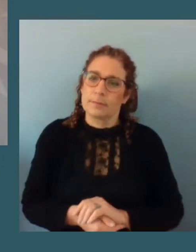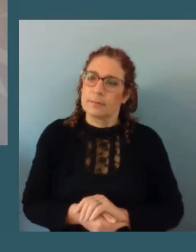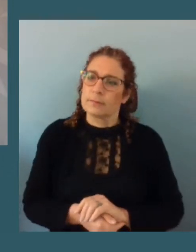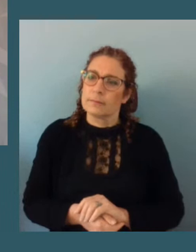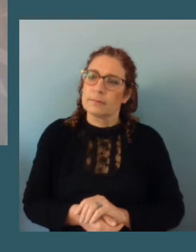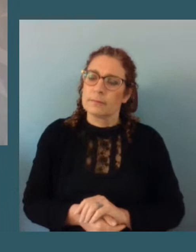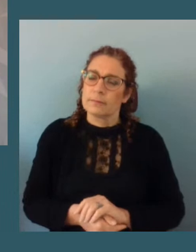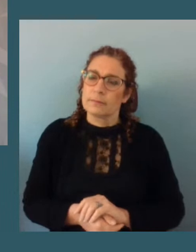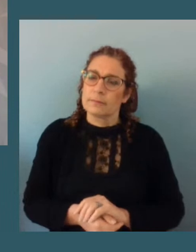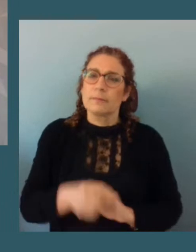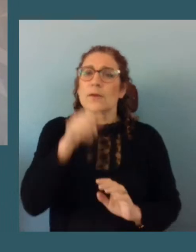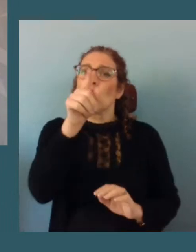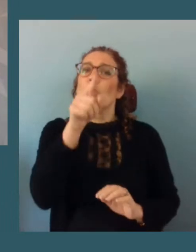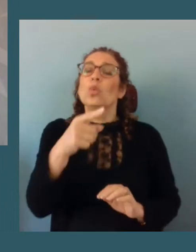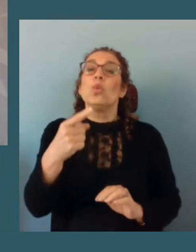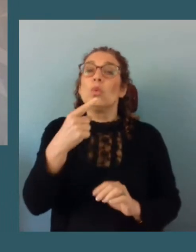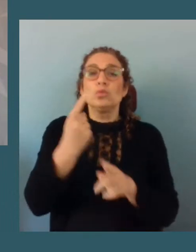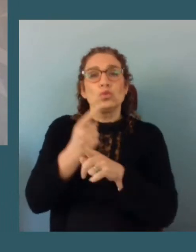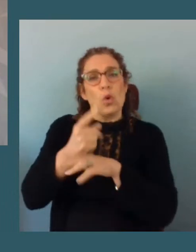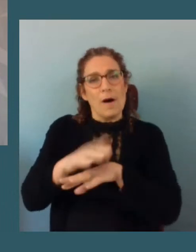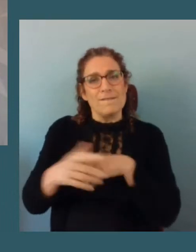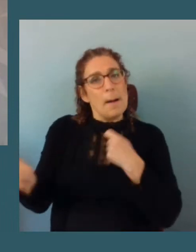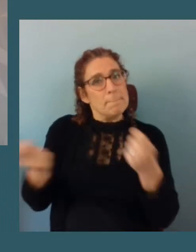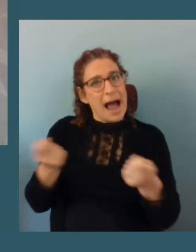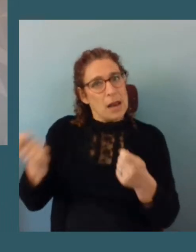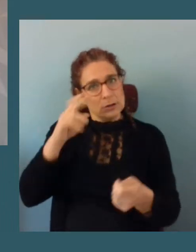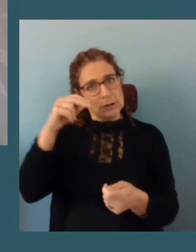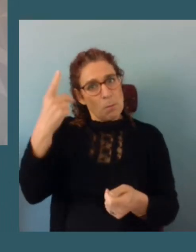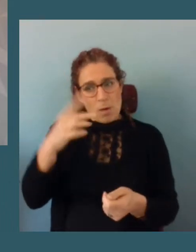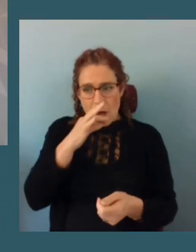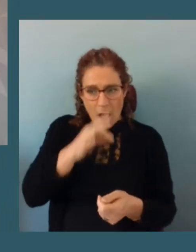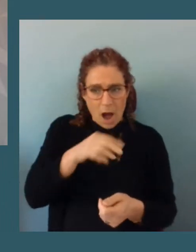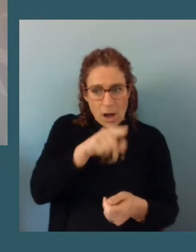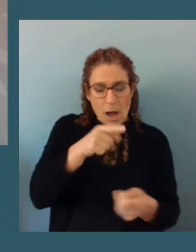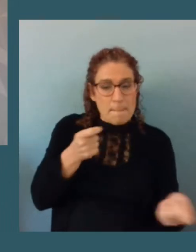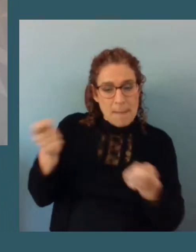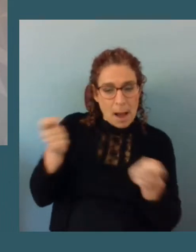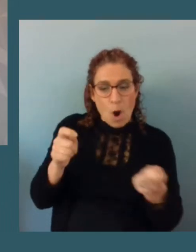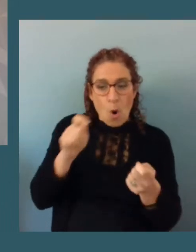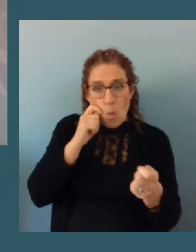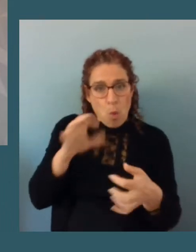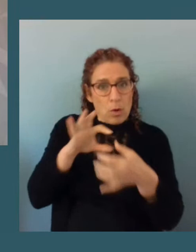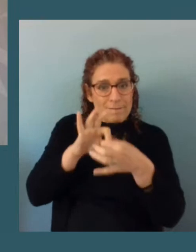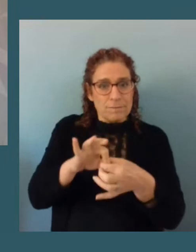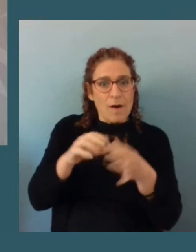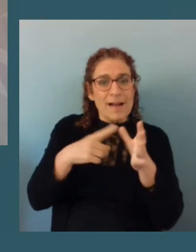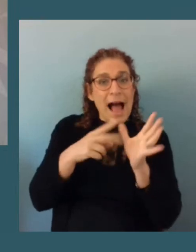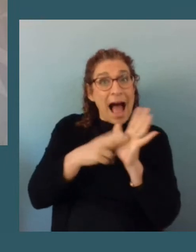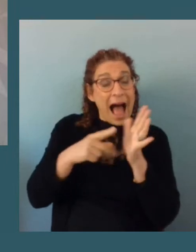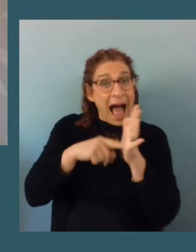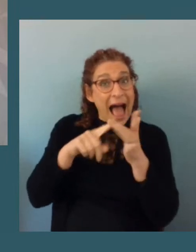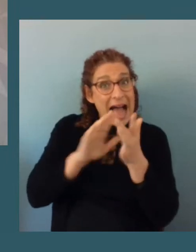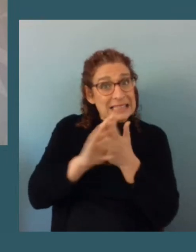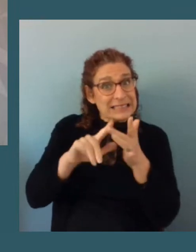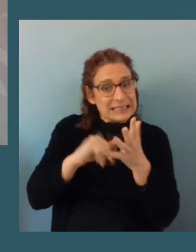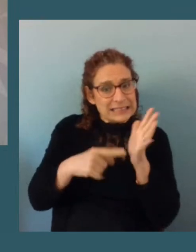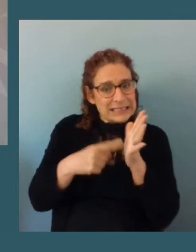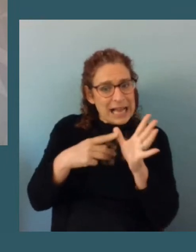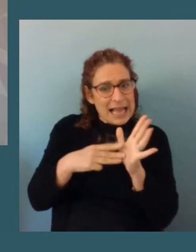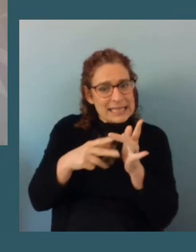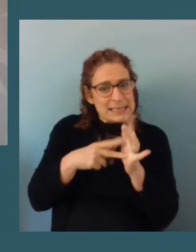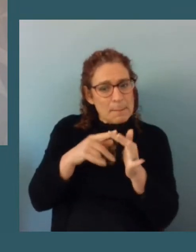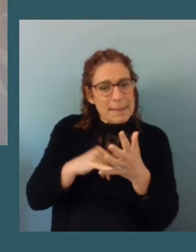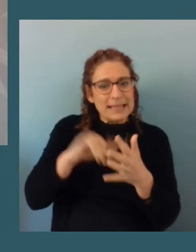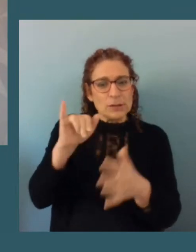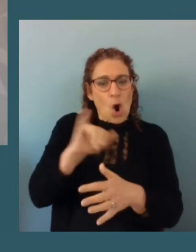Someone has asked, would the management ever involve antihistamines and adrenaline at all in the treatment of FPIES, so an acute